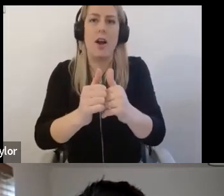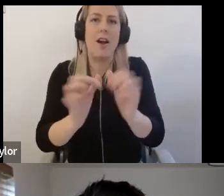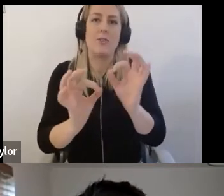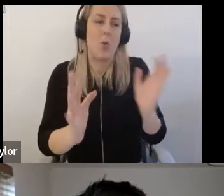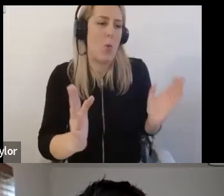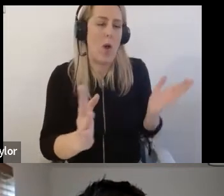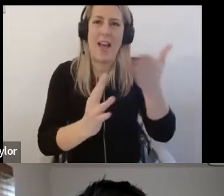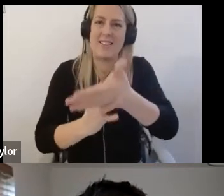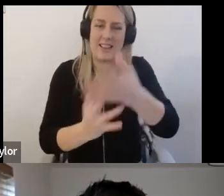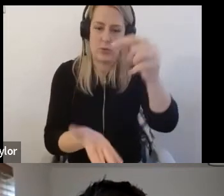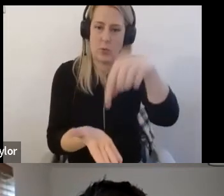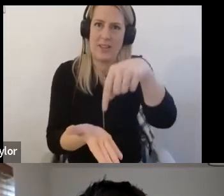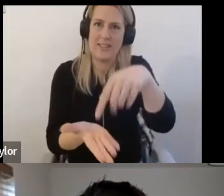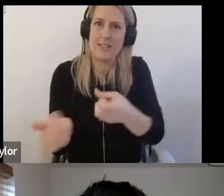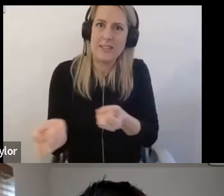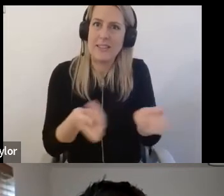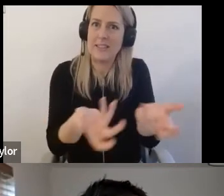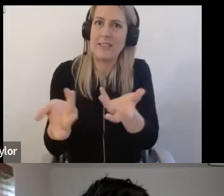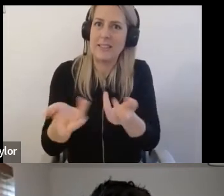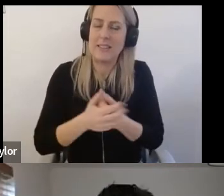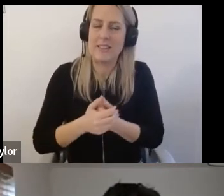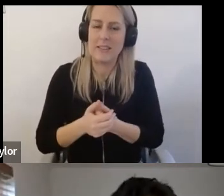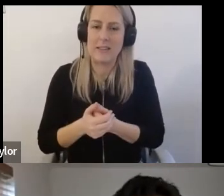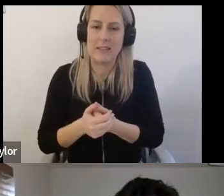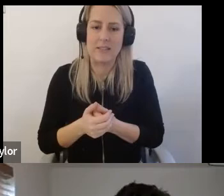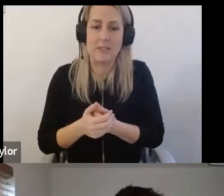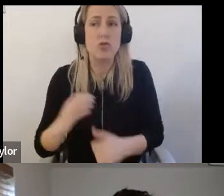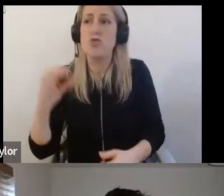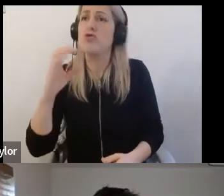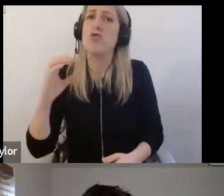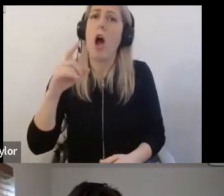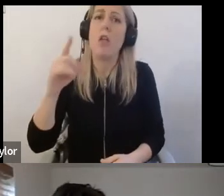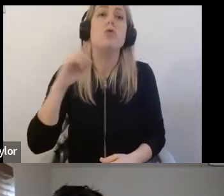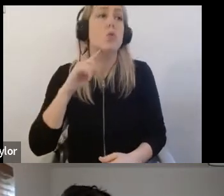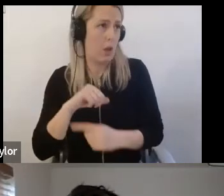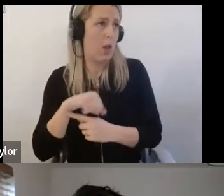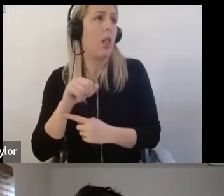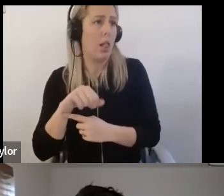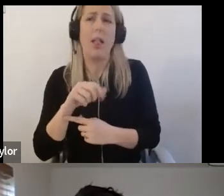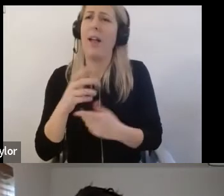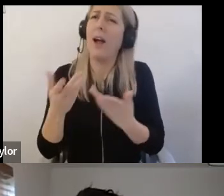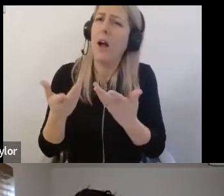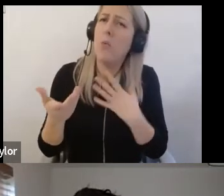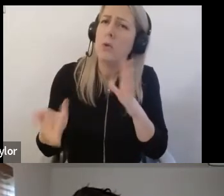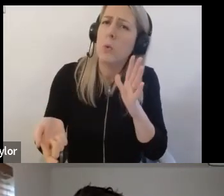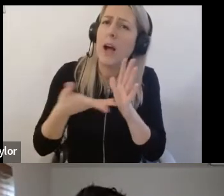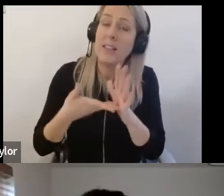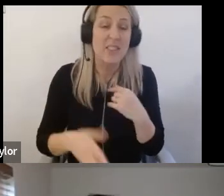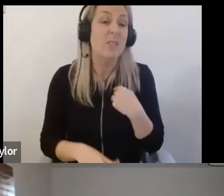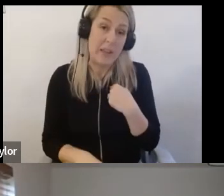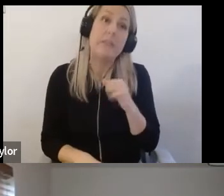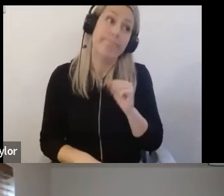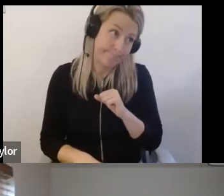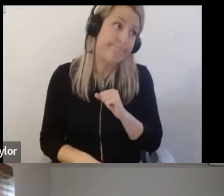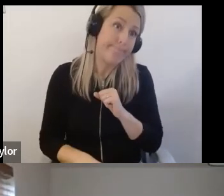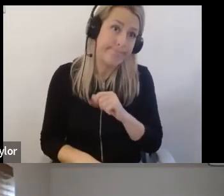Charlotte, I wondered if you wanted to come in. I could see you nodding away there. Yeah, no, I am nodding away because I agree with all the three comments made. And